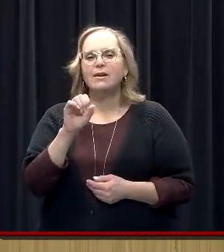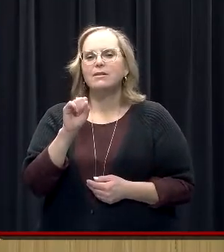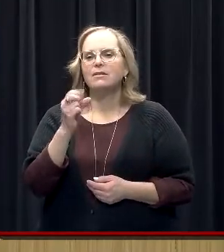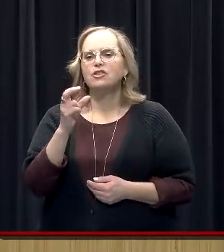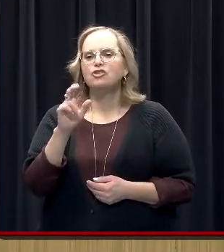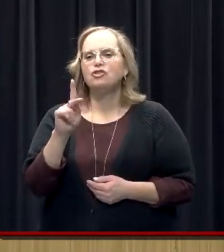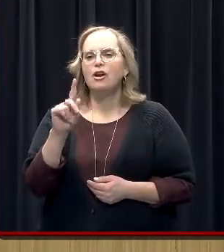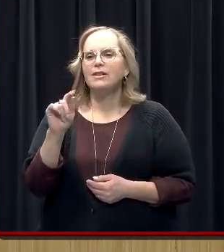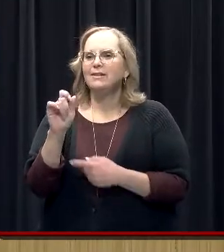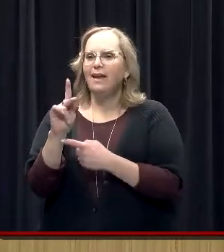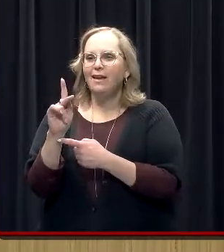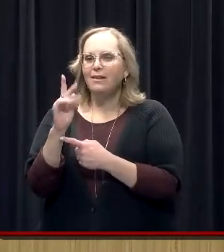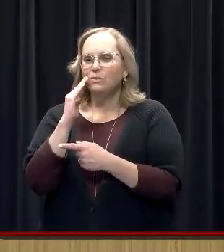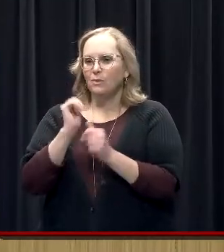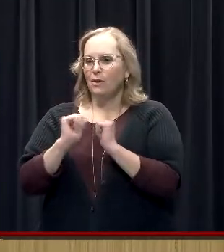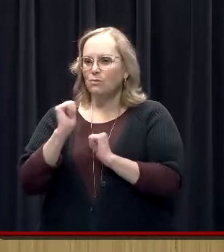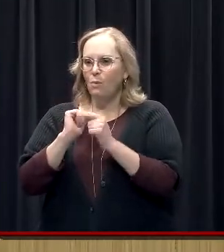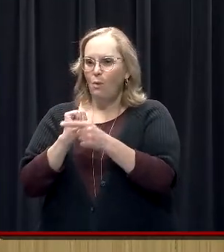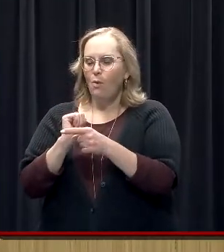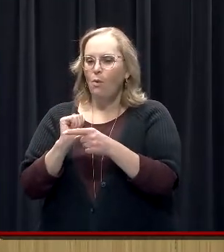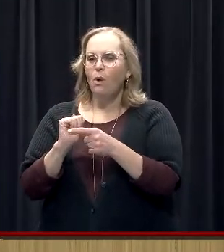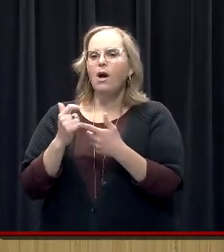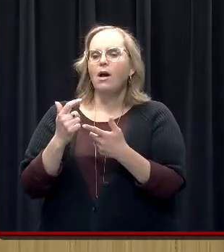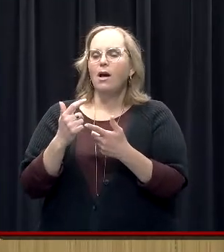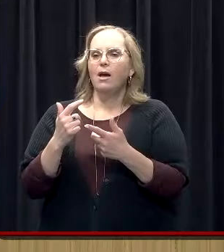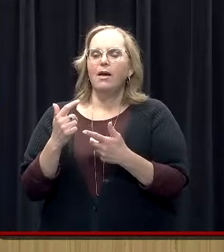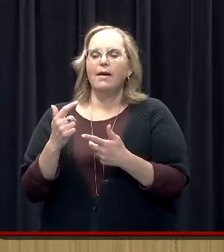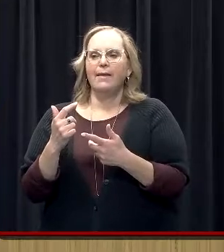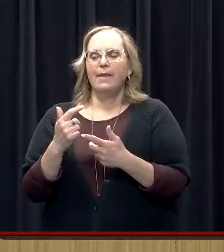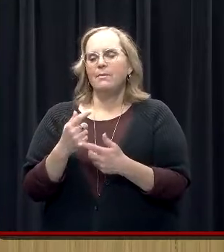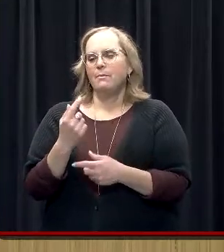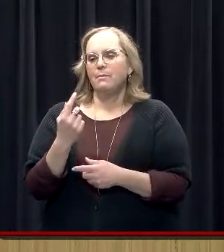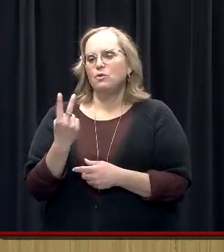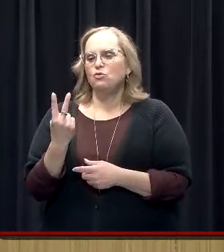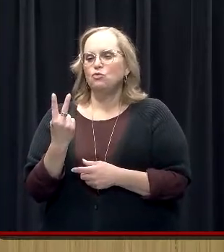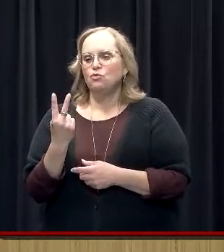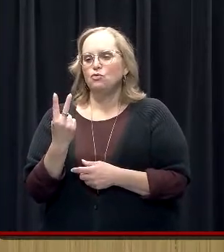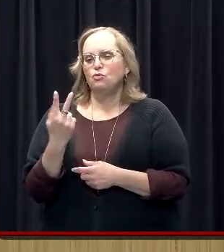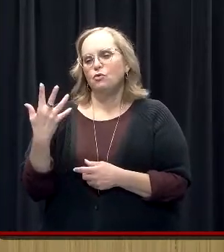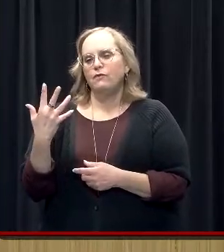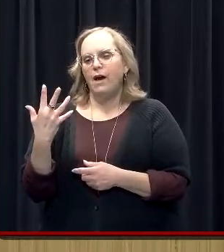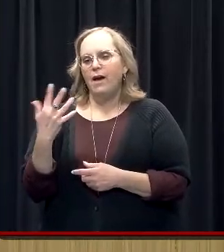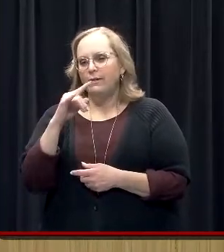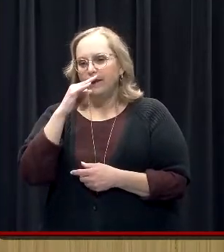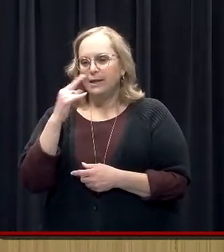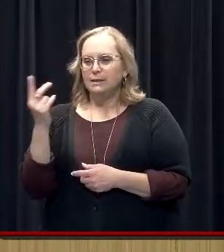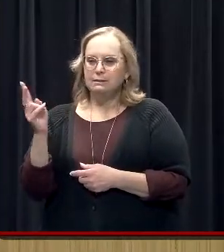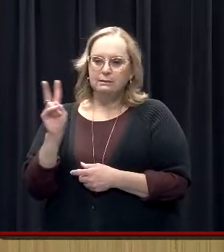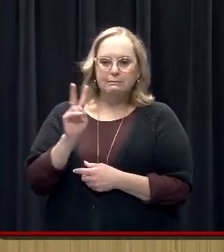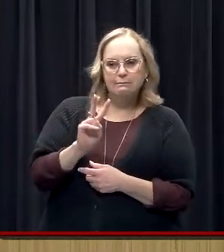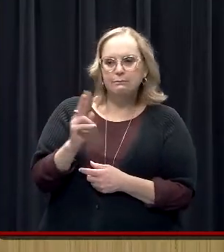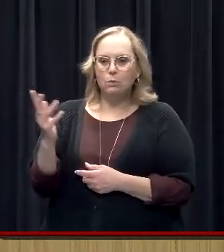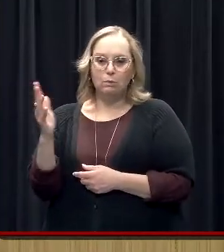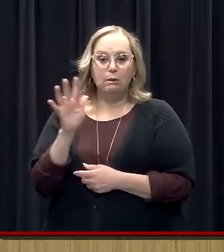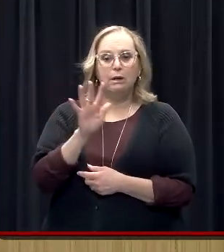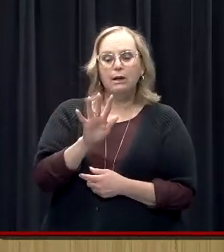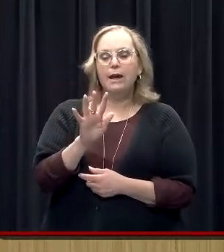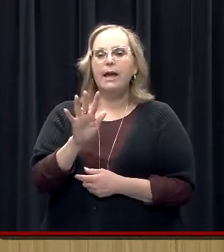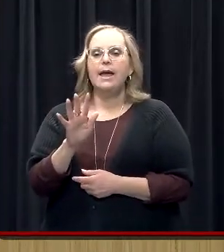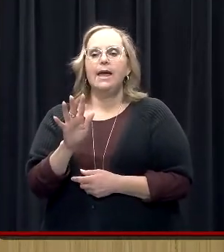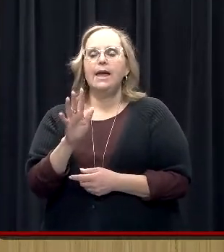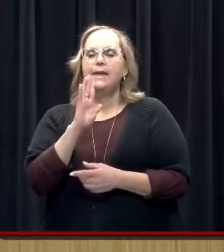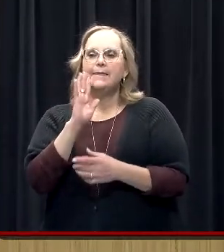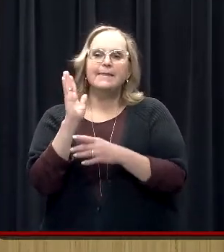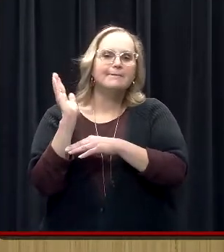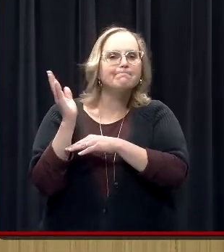and between 2 and 5 kids come in and they pitch a product that they came up with on their own to a bunch of adults